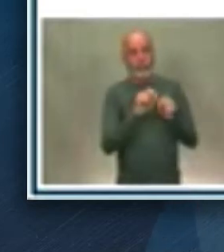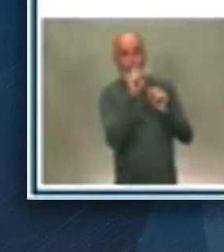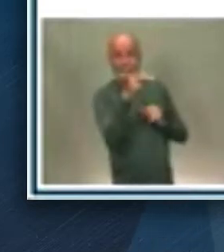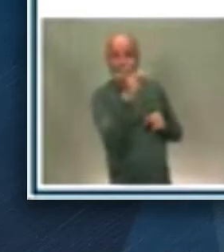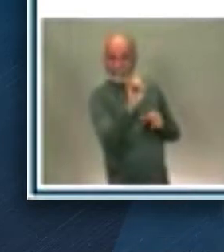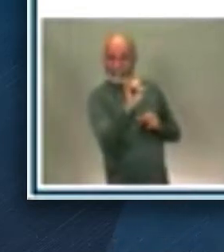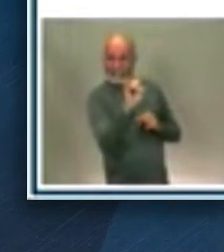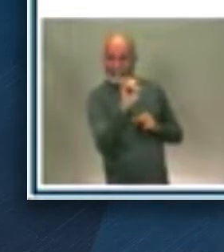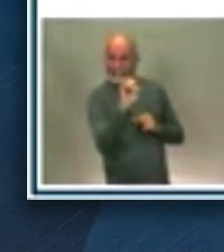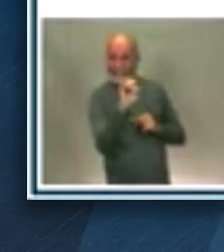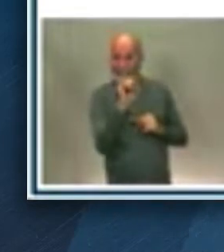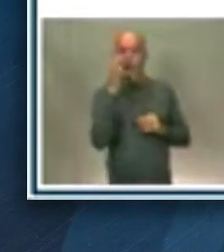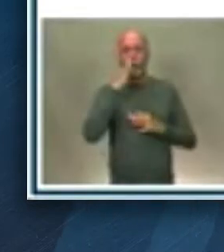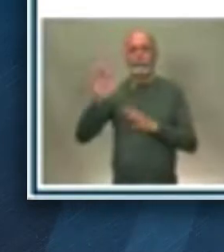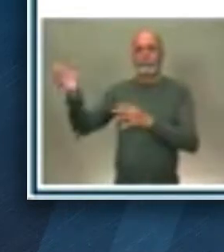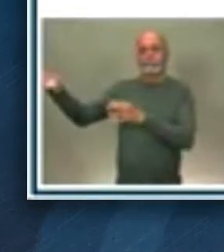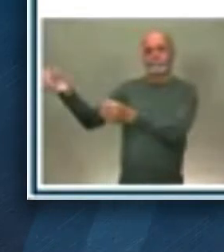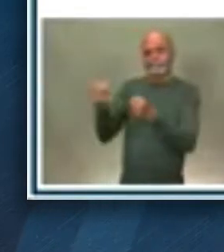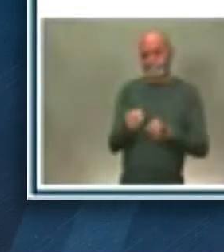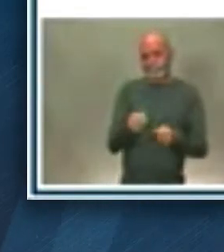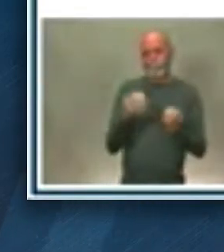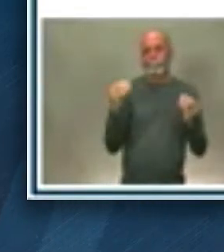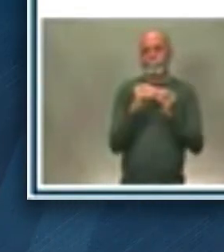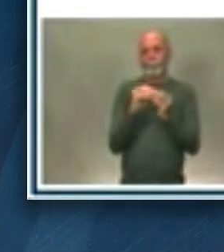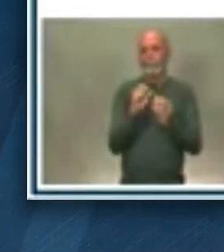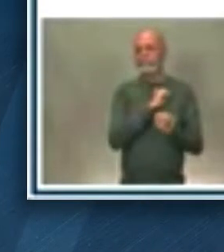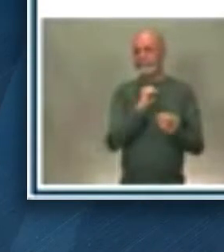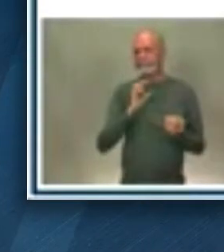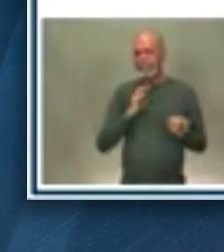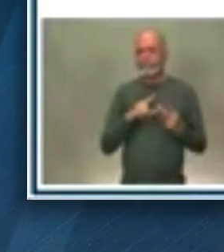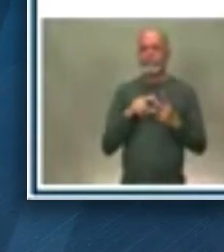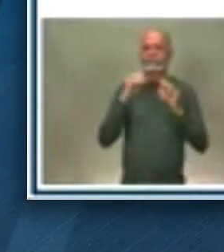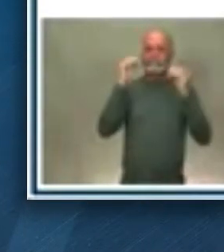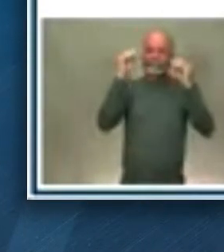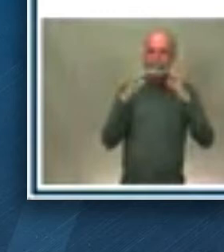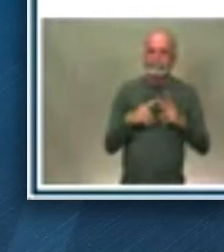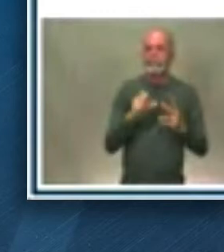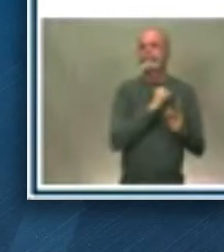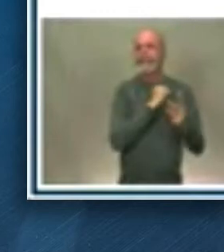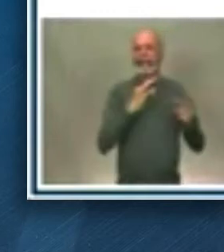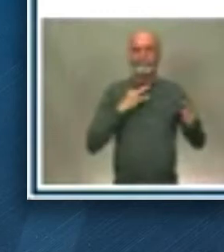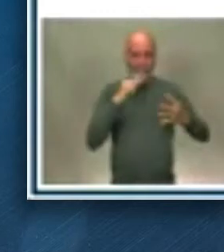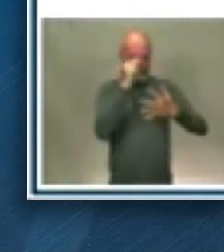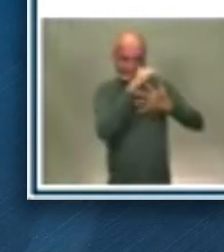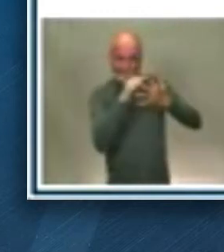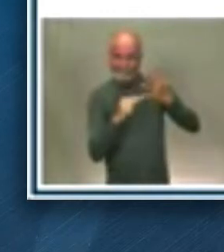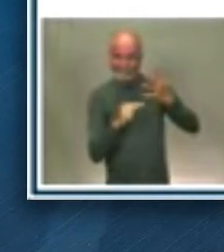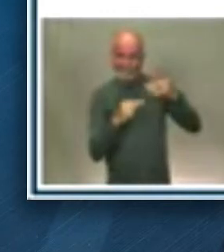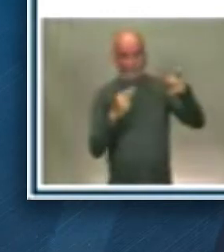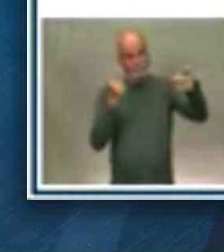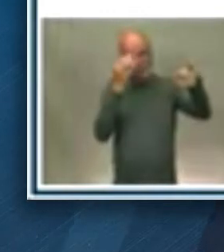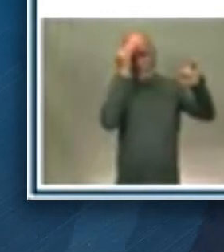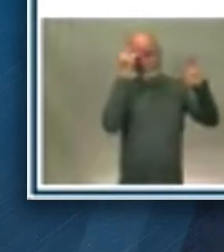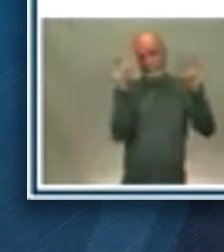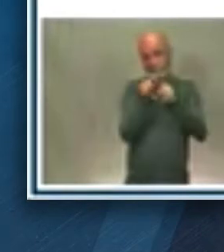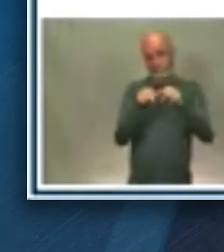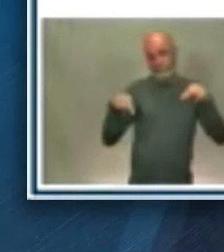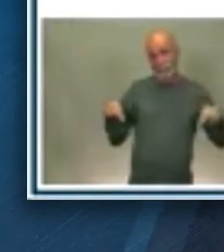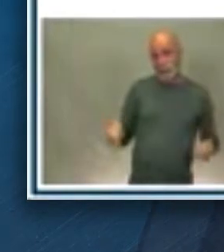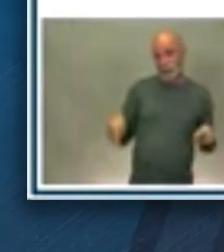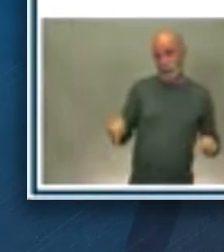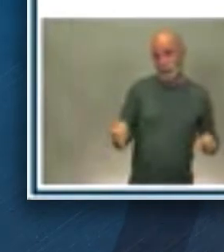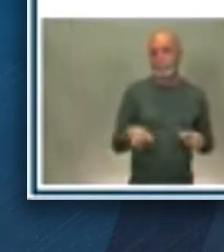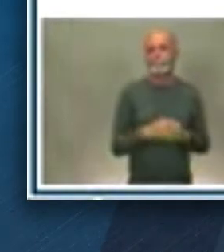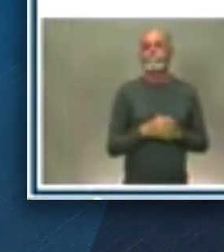additional staff, teachers, support staff. Is that a consideration here, or will it happen here?